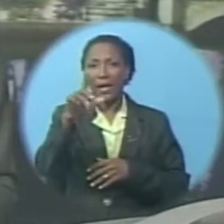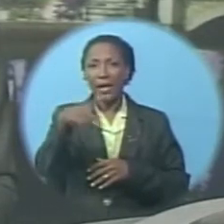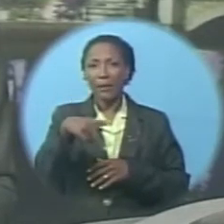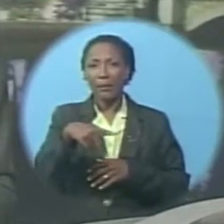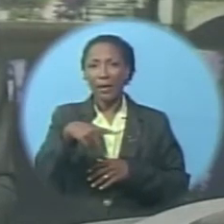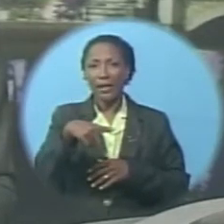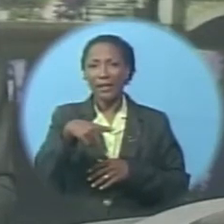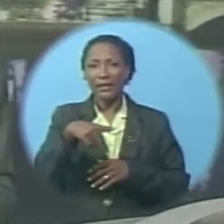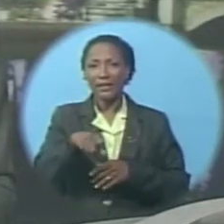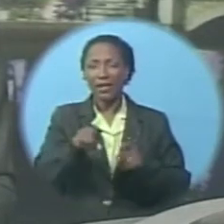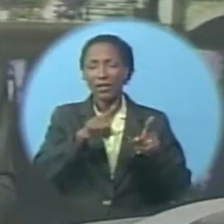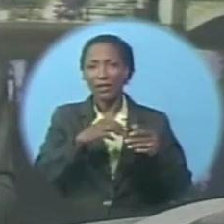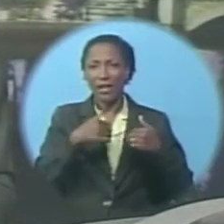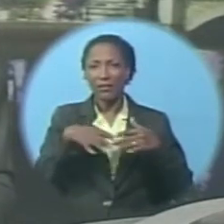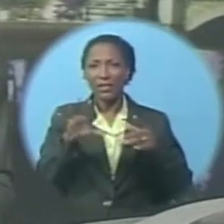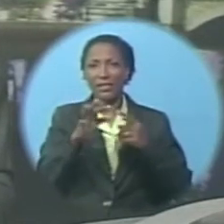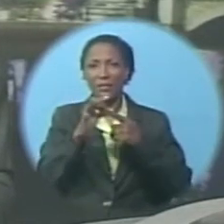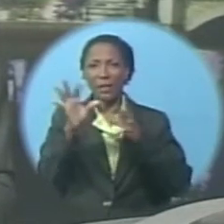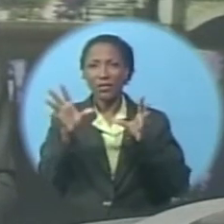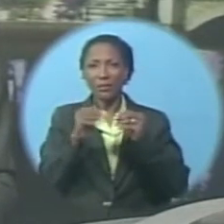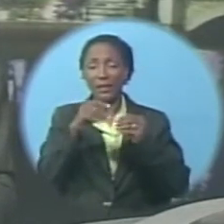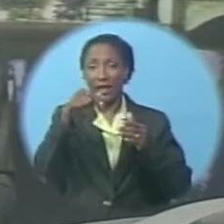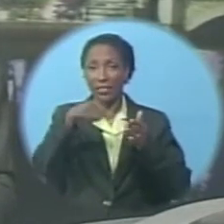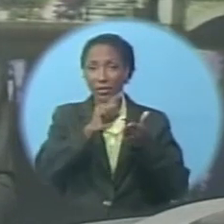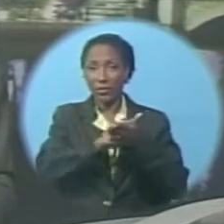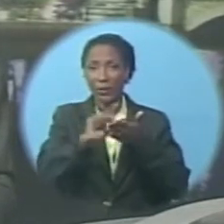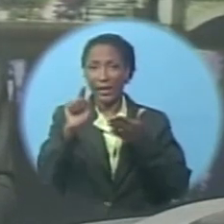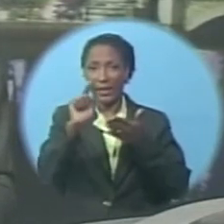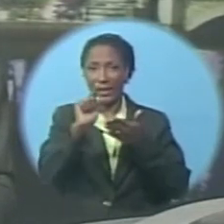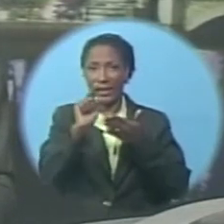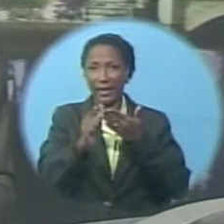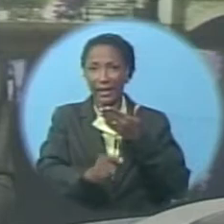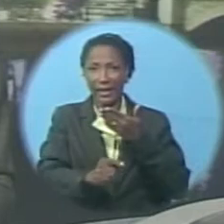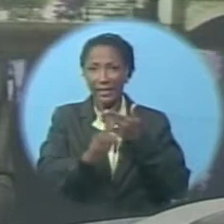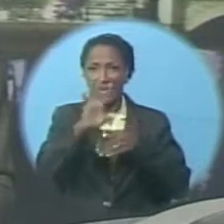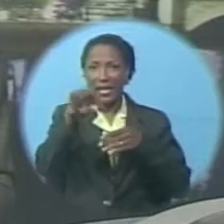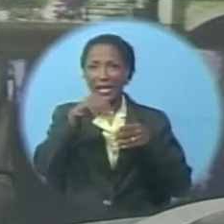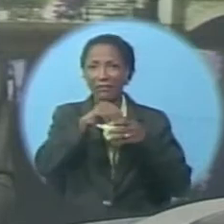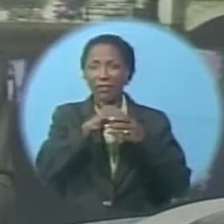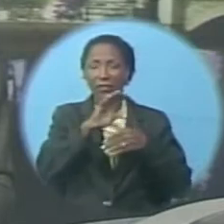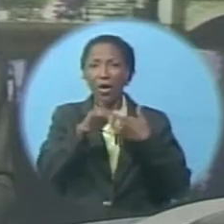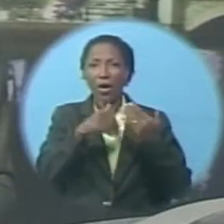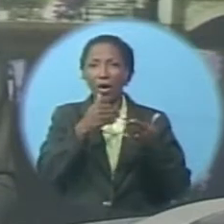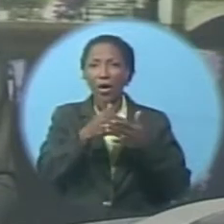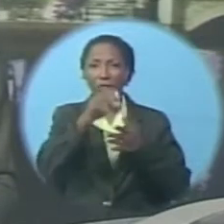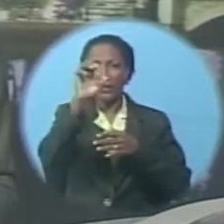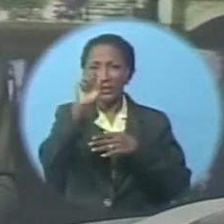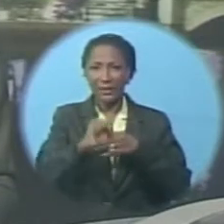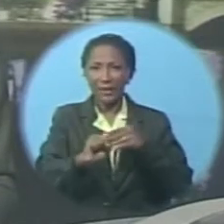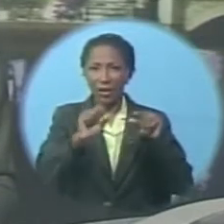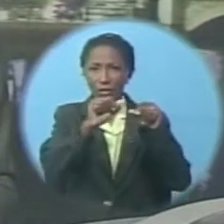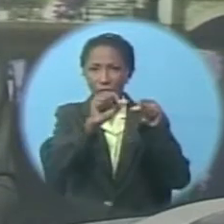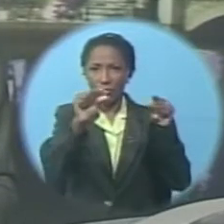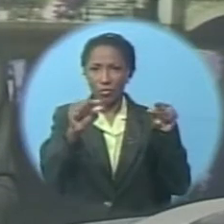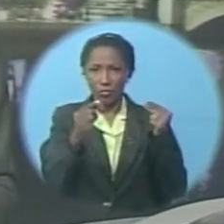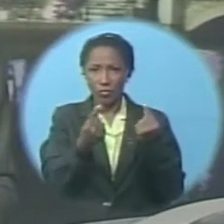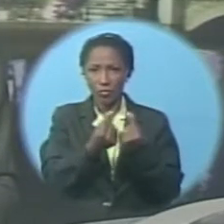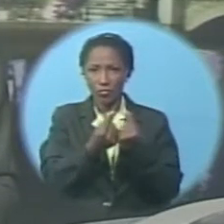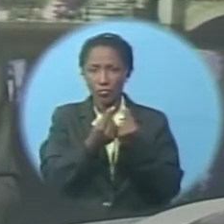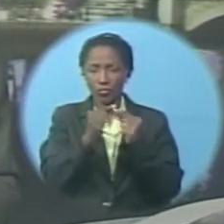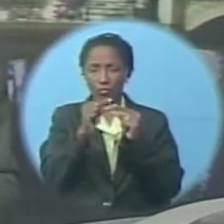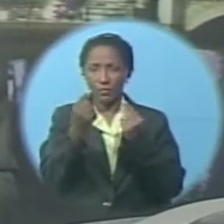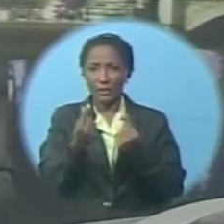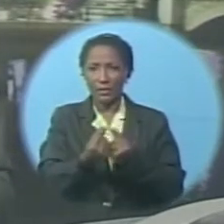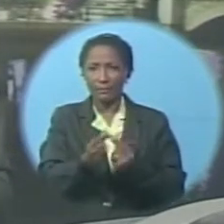is also having a special meeting this weekend. It involves all the branches of the southern constituencies. It's being held at Dighton Griffith